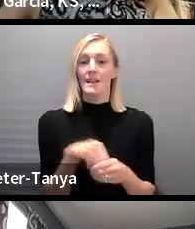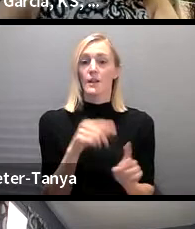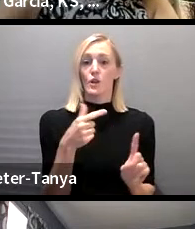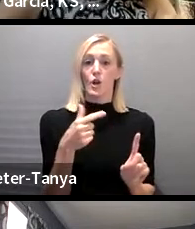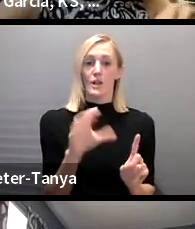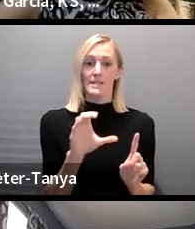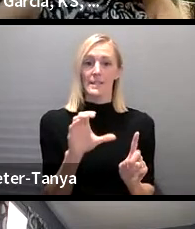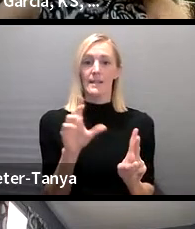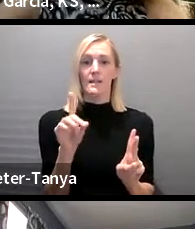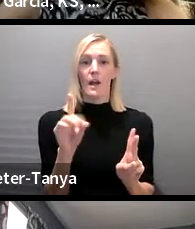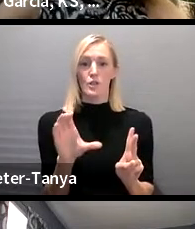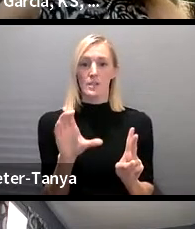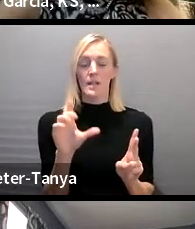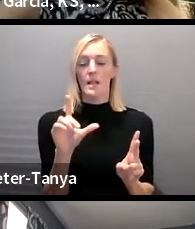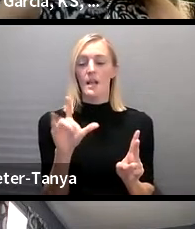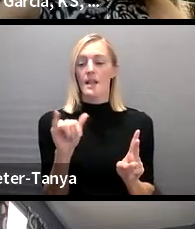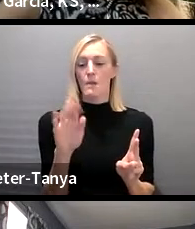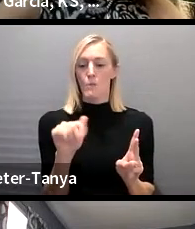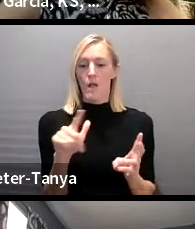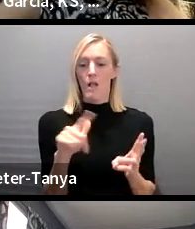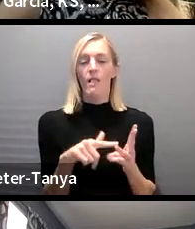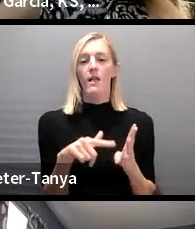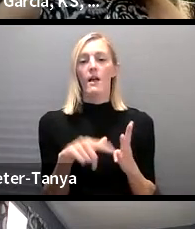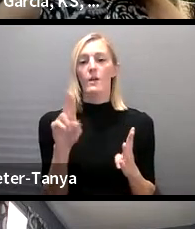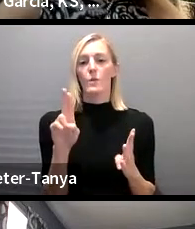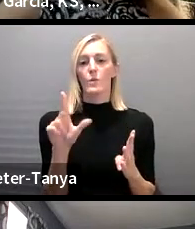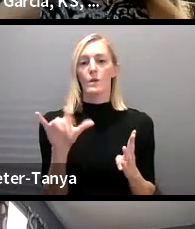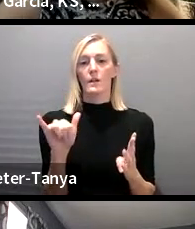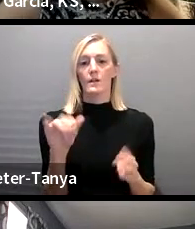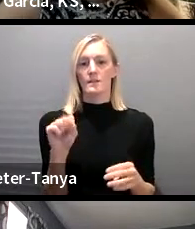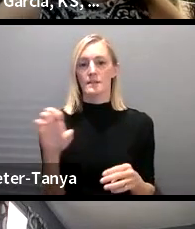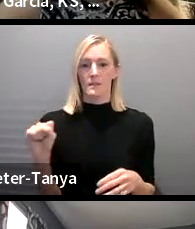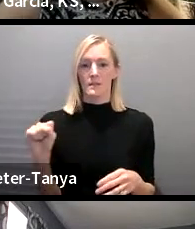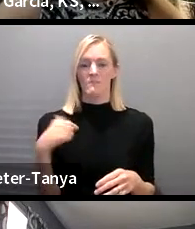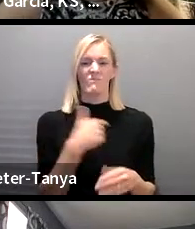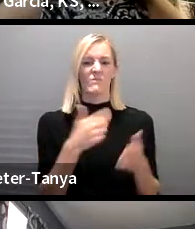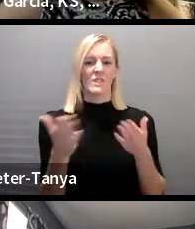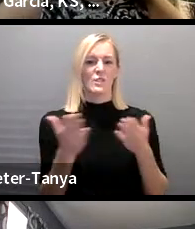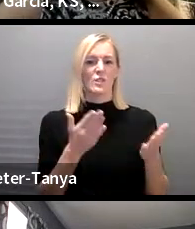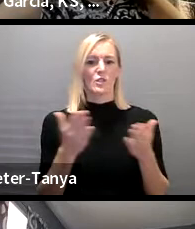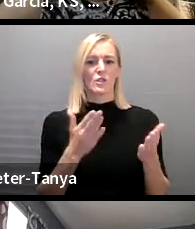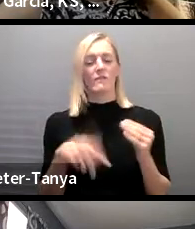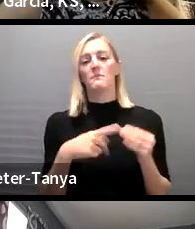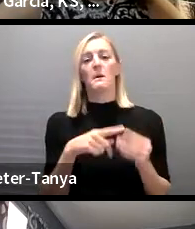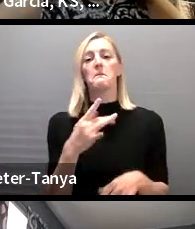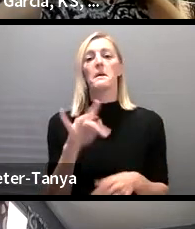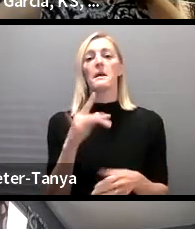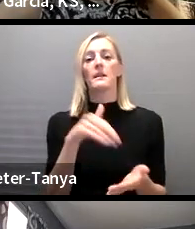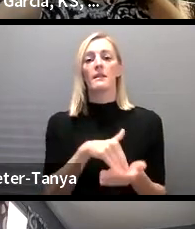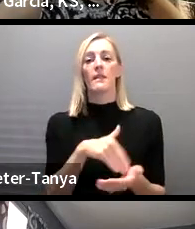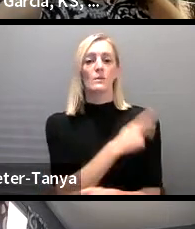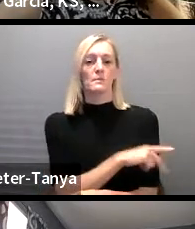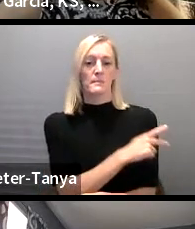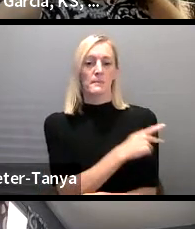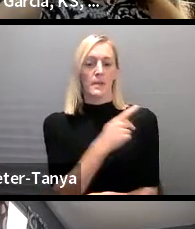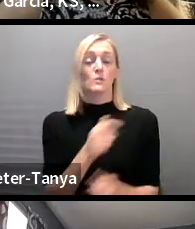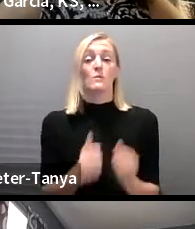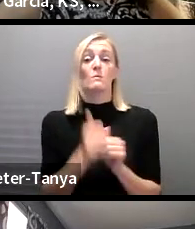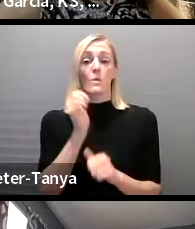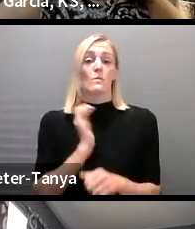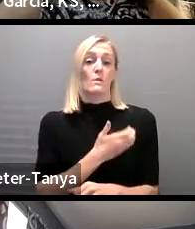City Liberal, and Ulysses. We serve about 18,000 patients. The majority of our patients are